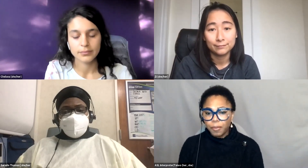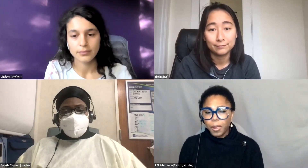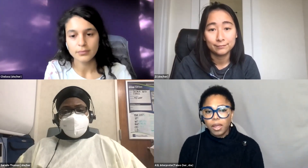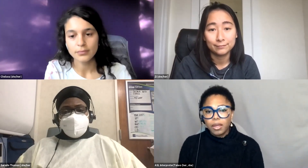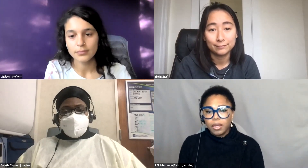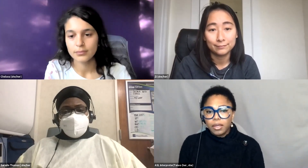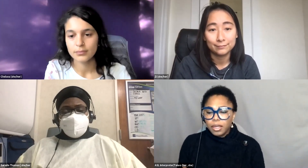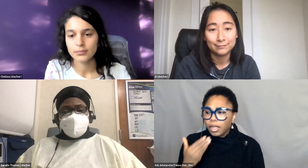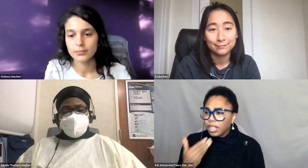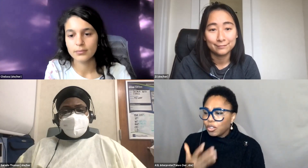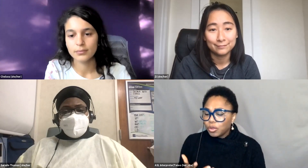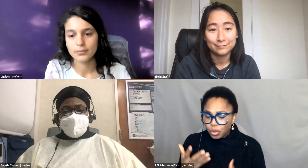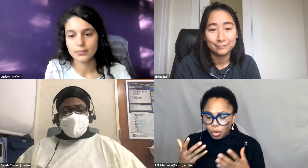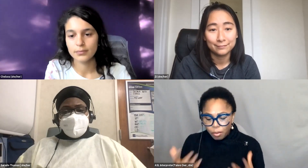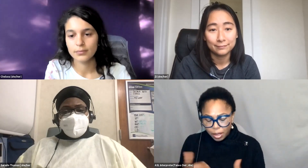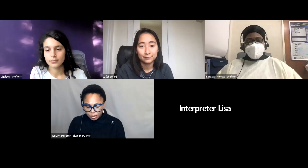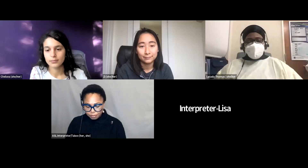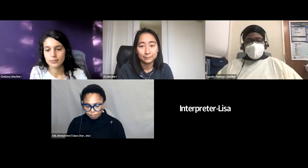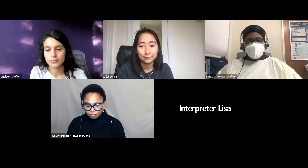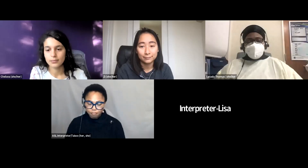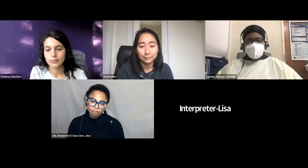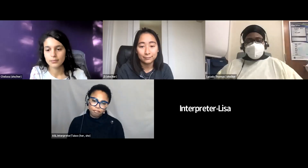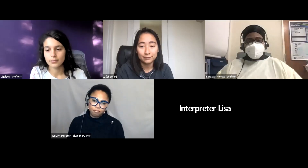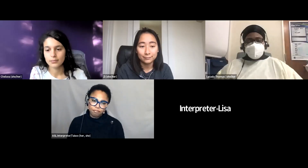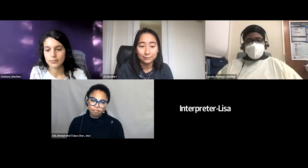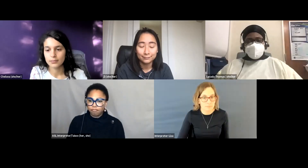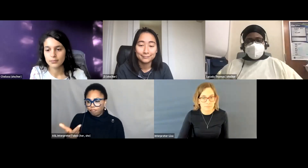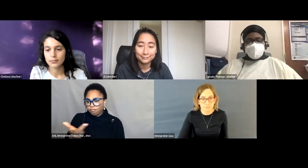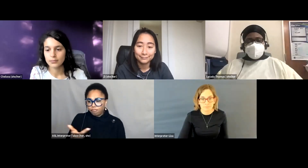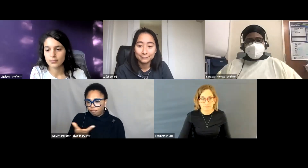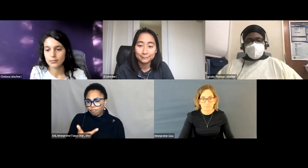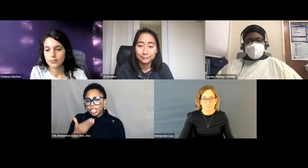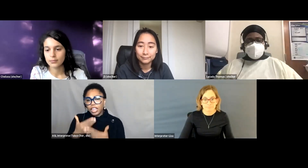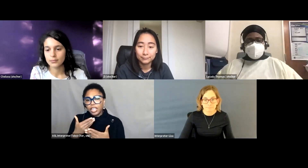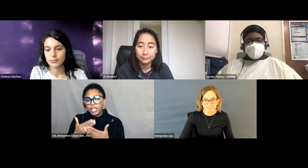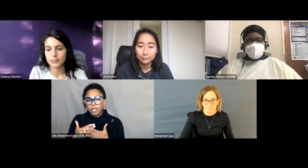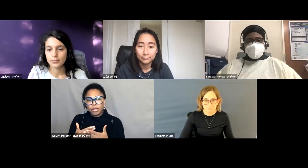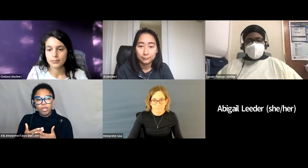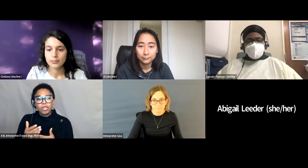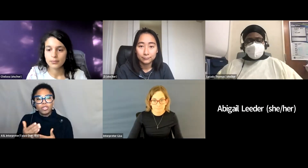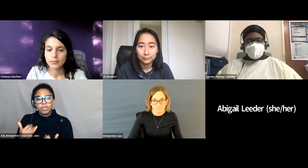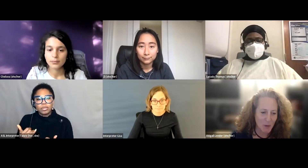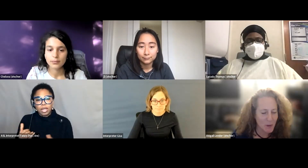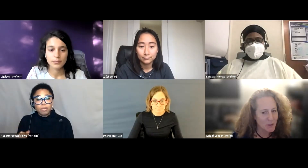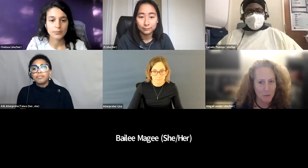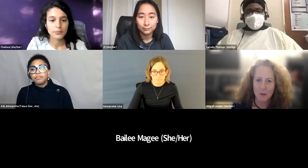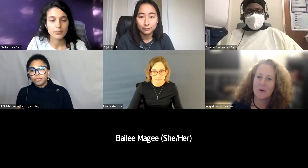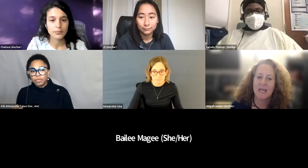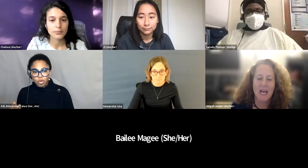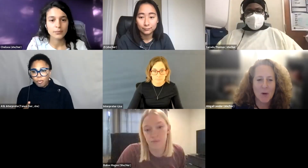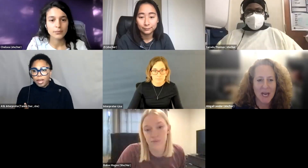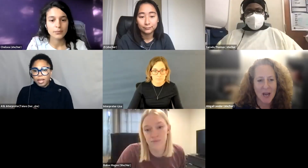Thank you so much. Thank you, three of you. We're actually going to come back as a whole